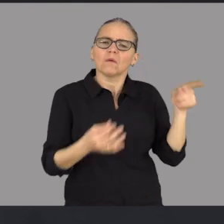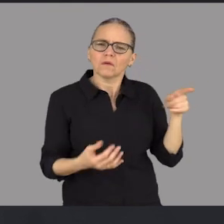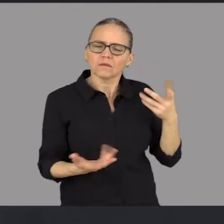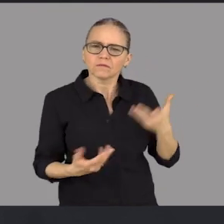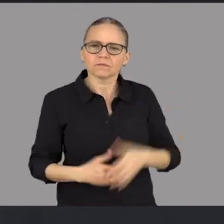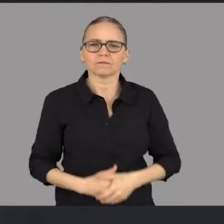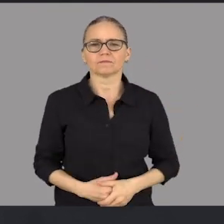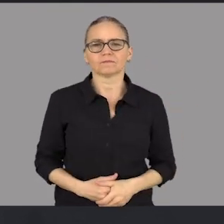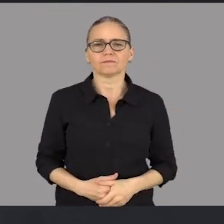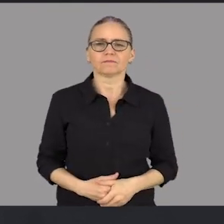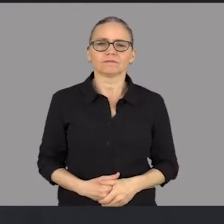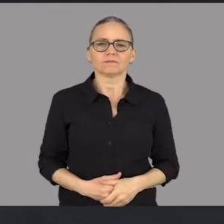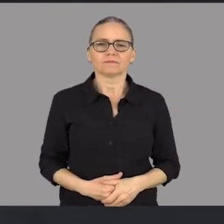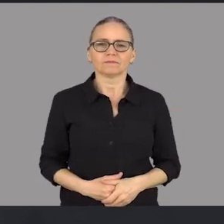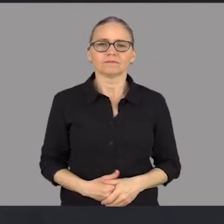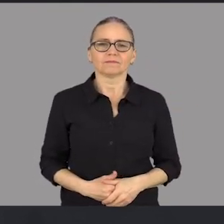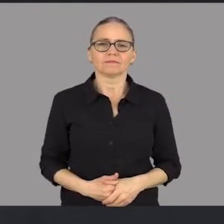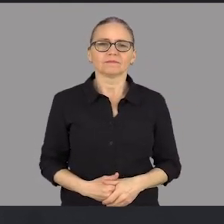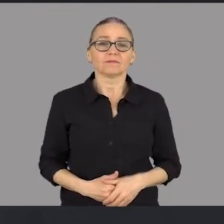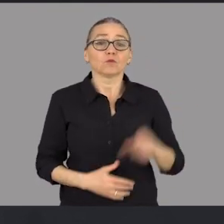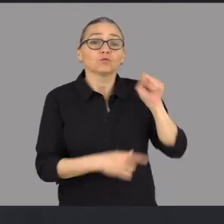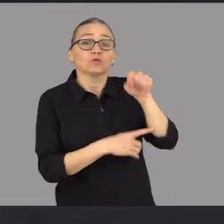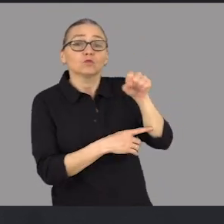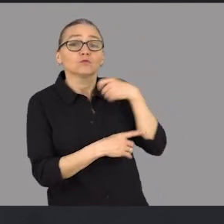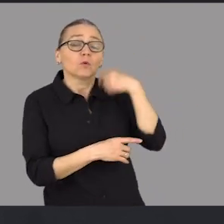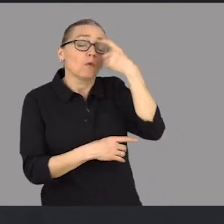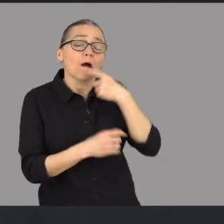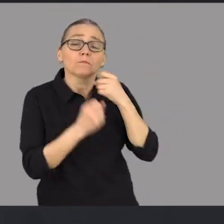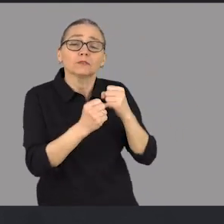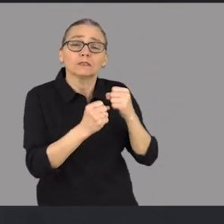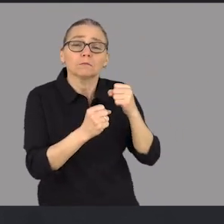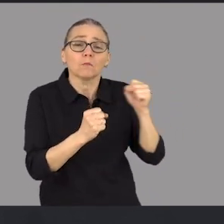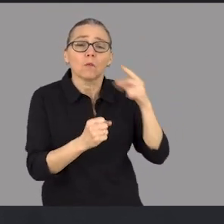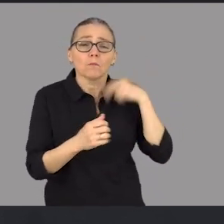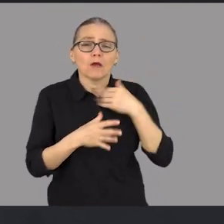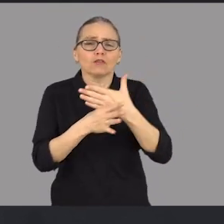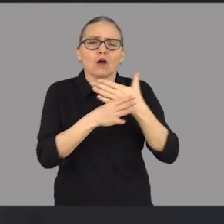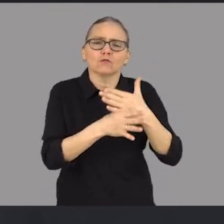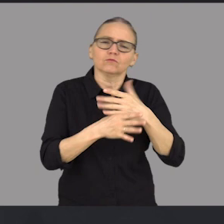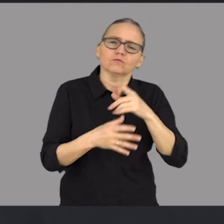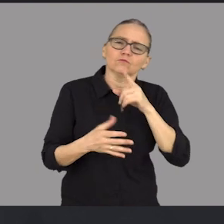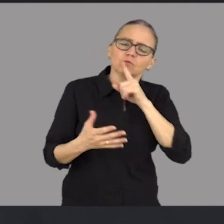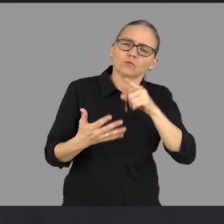Tatiana is asking if there's access to the study that Tanya is mentioning, the DuPont study.